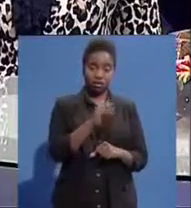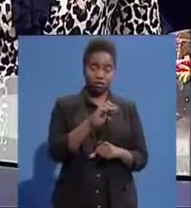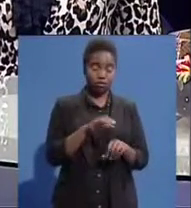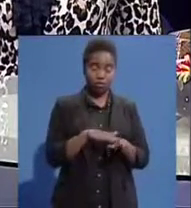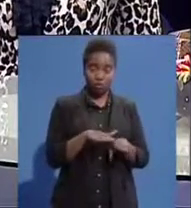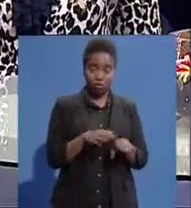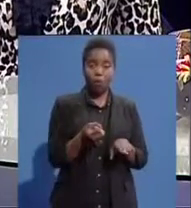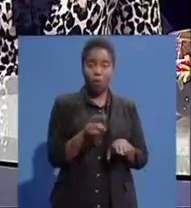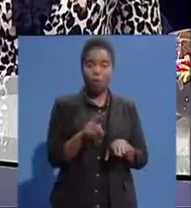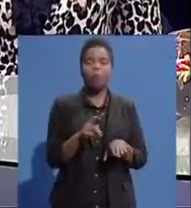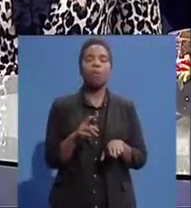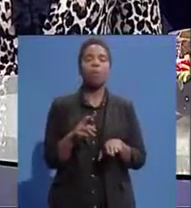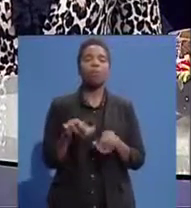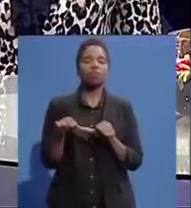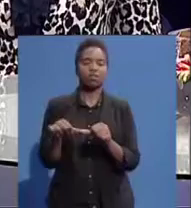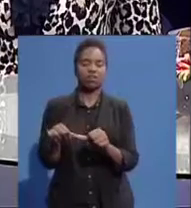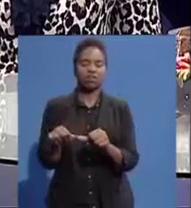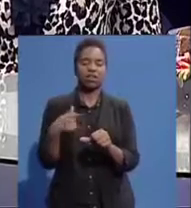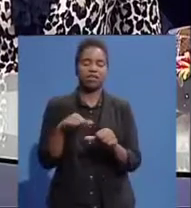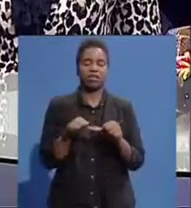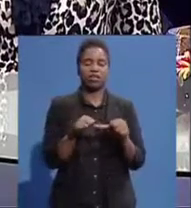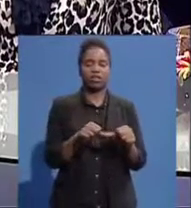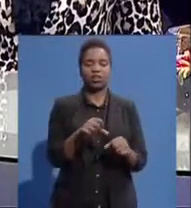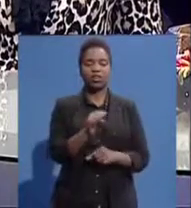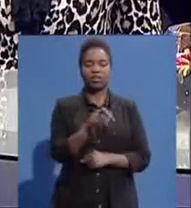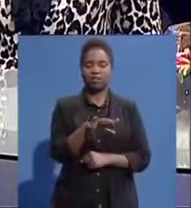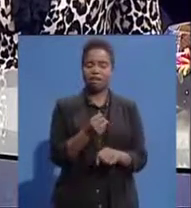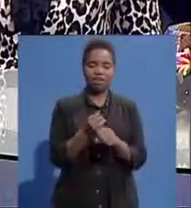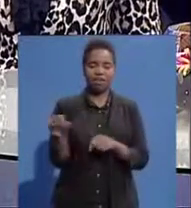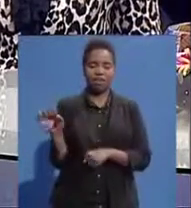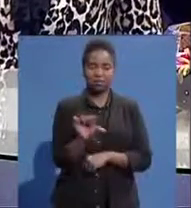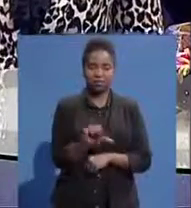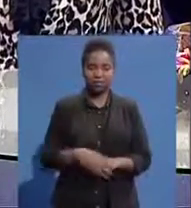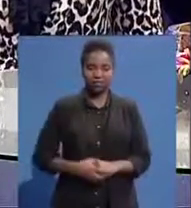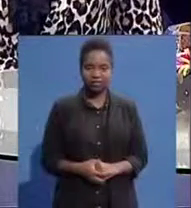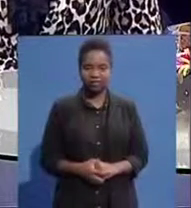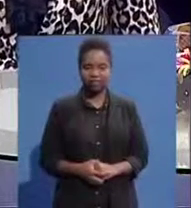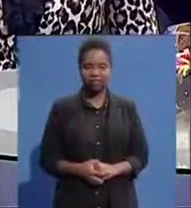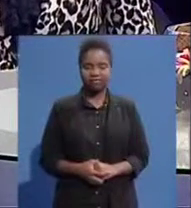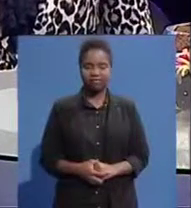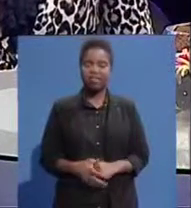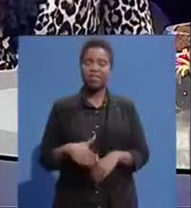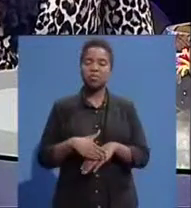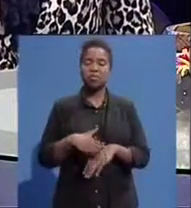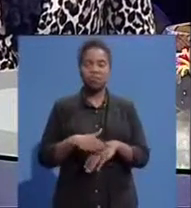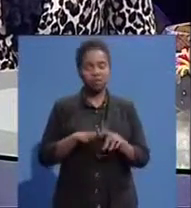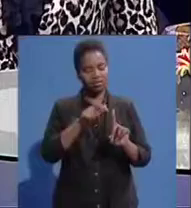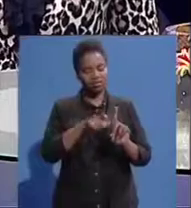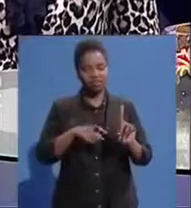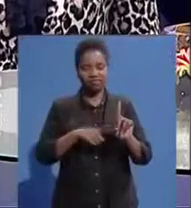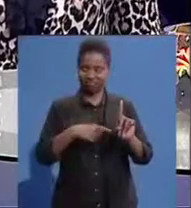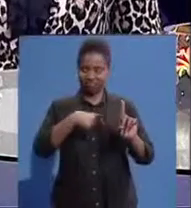agreed to serve on the SRC. Needless to say, Nelson never returned. To talk more about Nelson Mandela's character